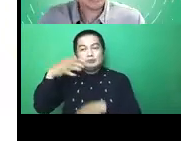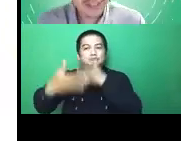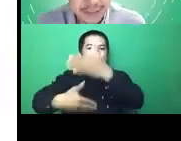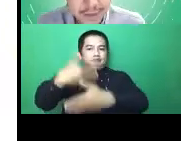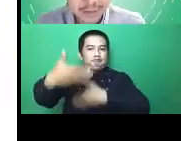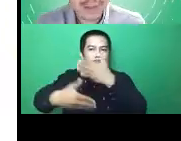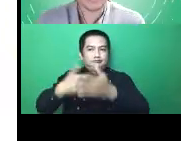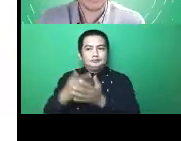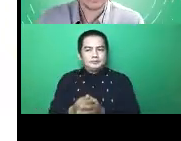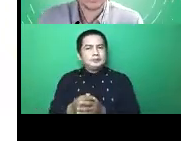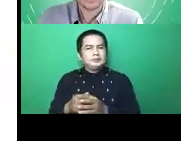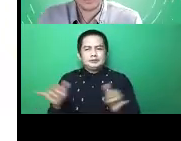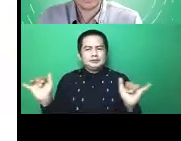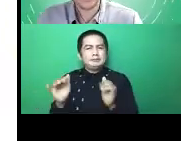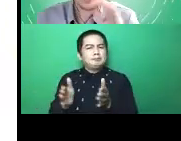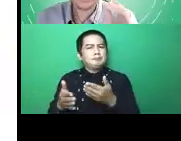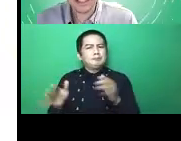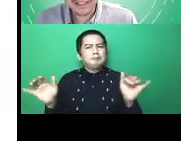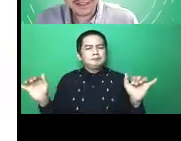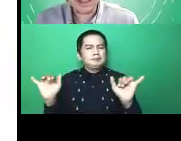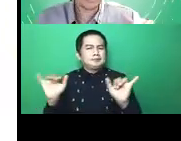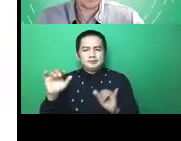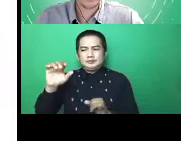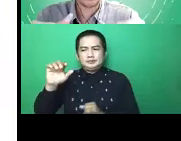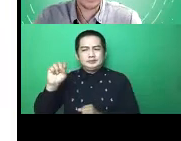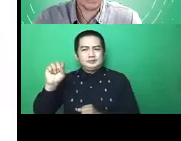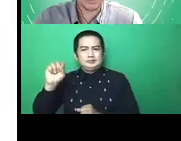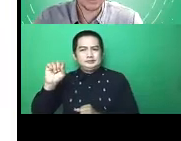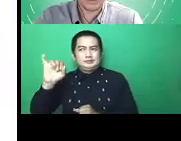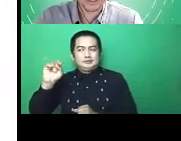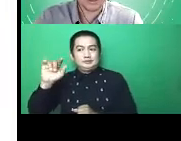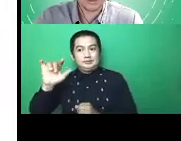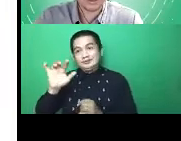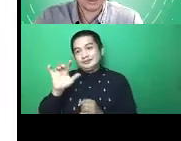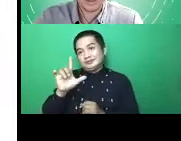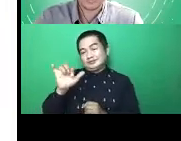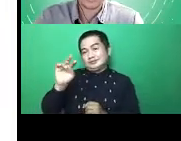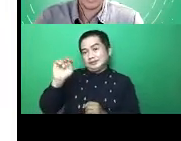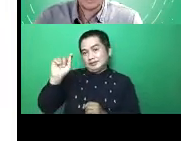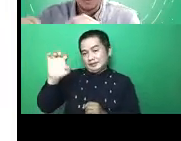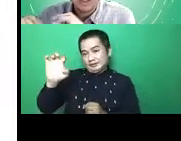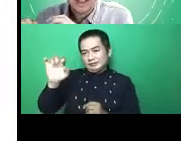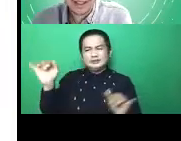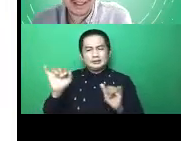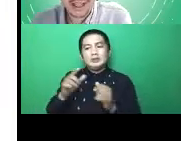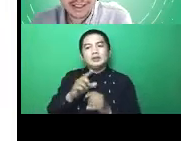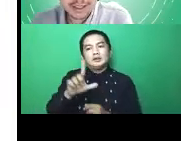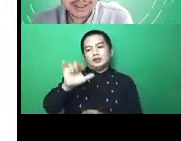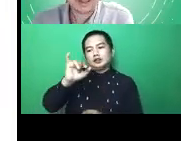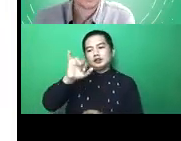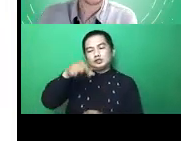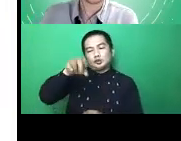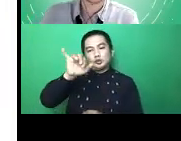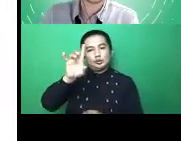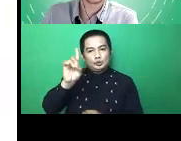is actually very similar to SLA, right? In SLA, they use liquid resin. In SLS,